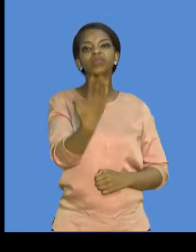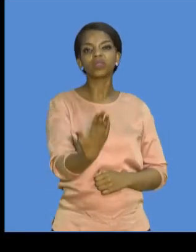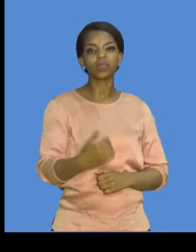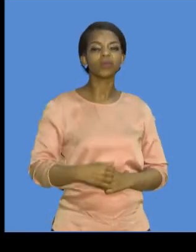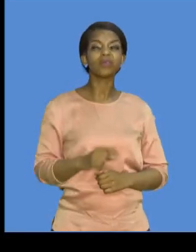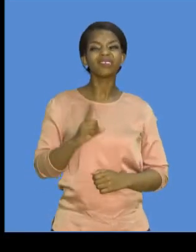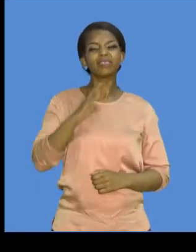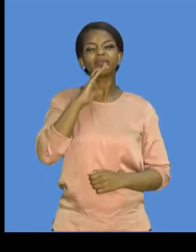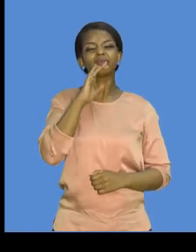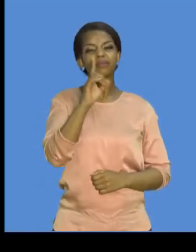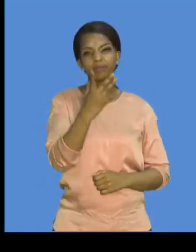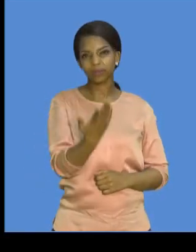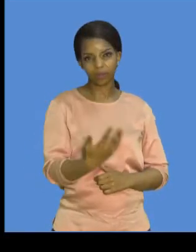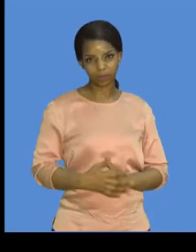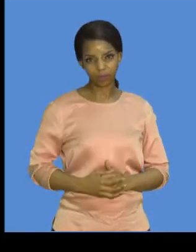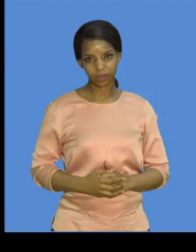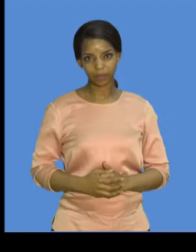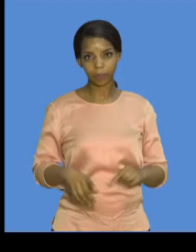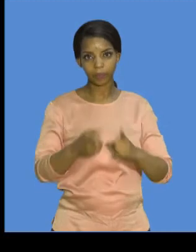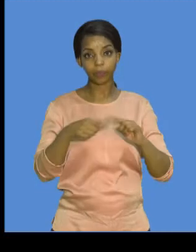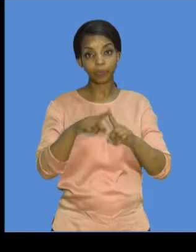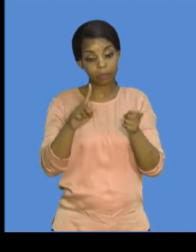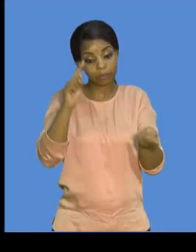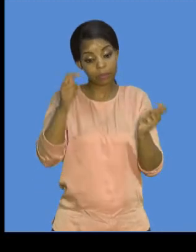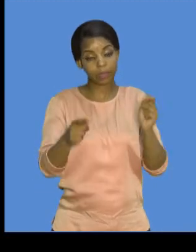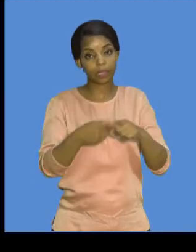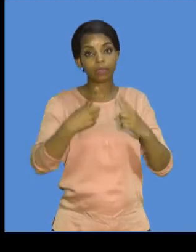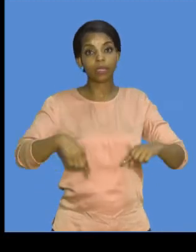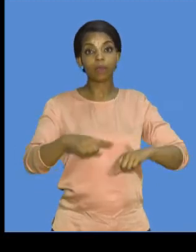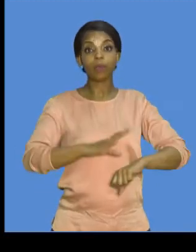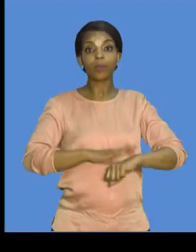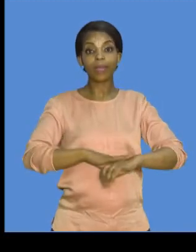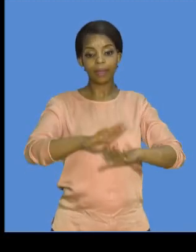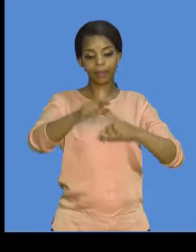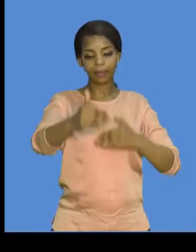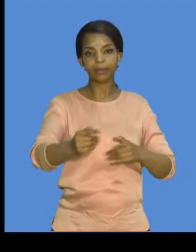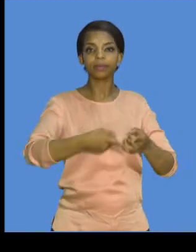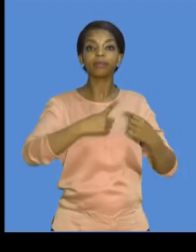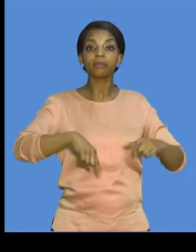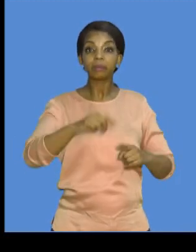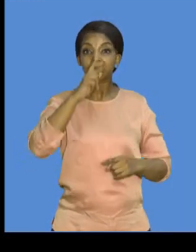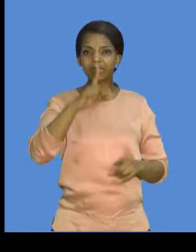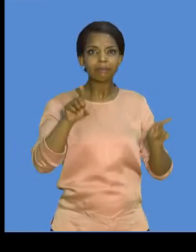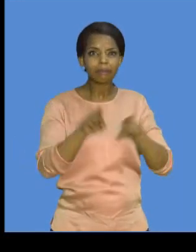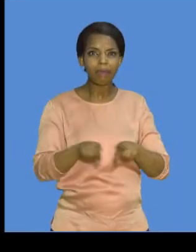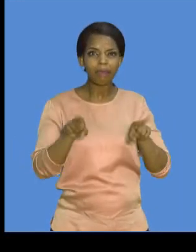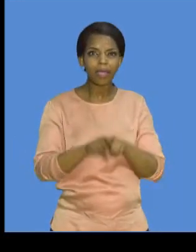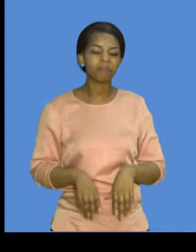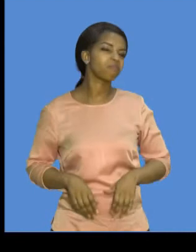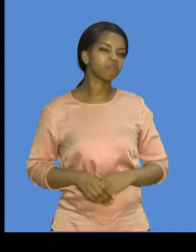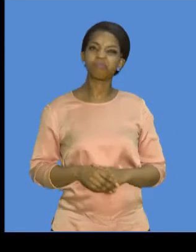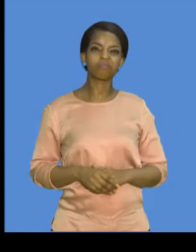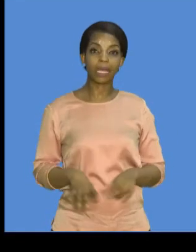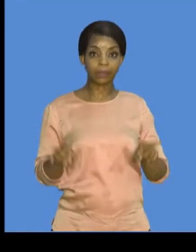mean? Our rate of change through time, you can see that it's not constant. Also, our change is not